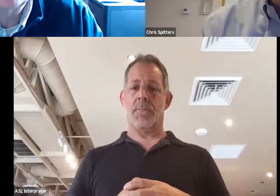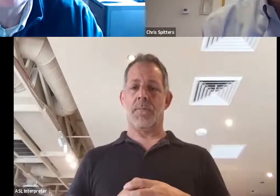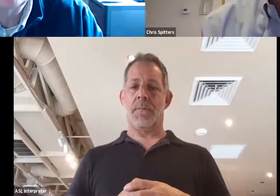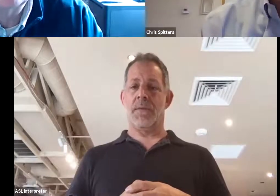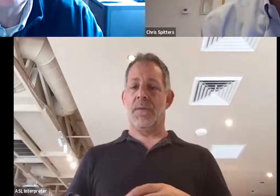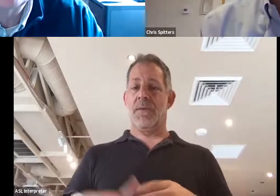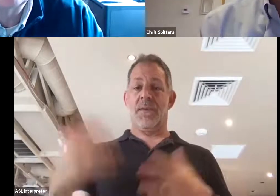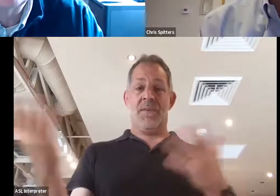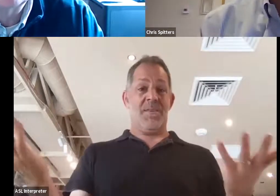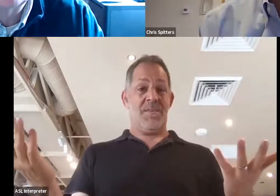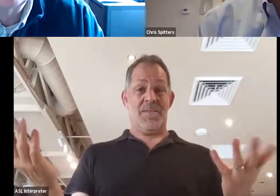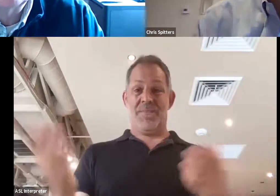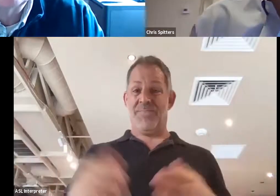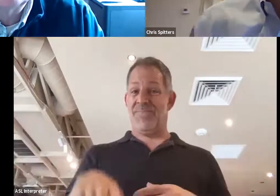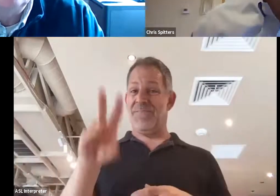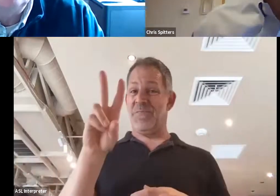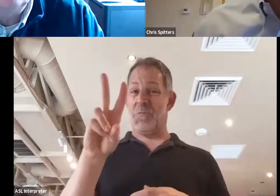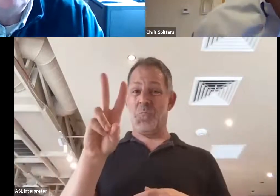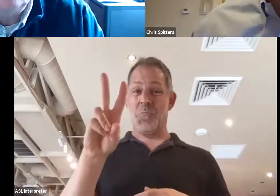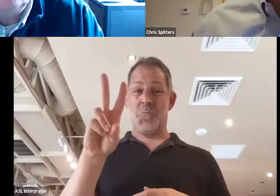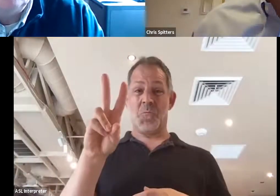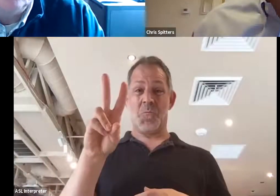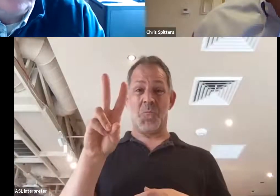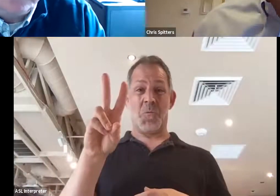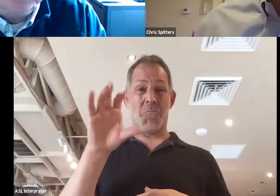mercy of